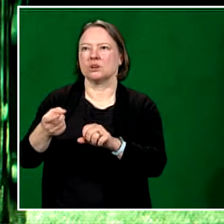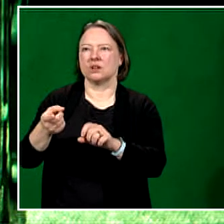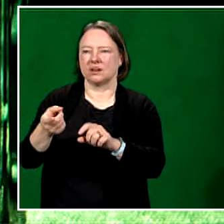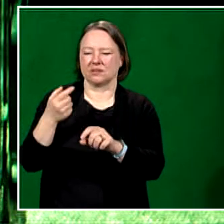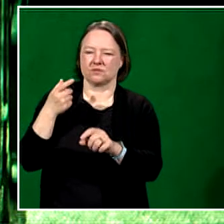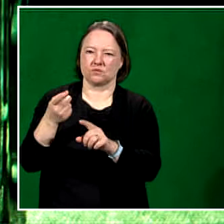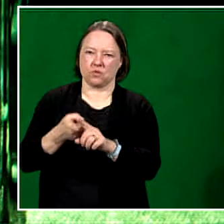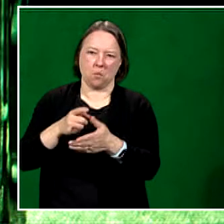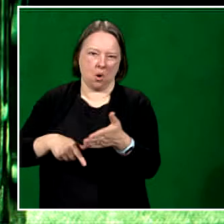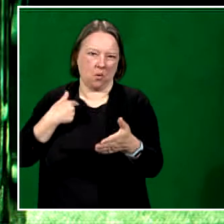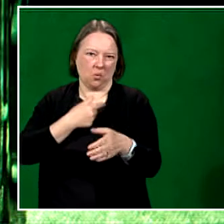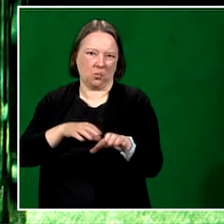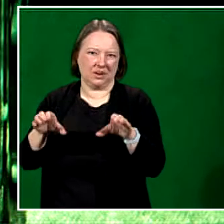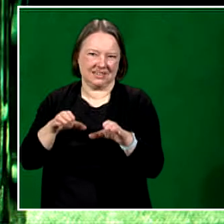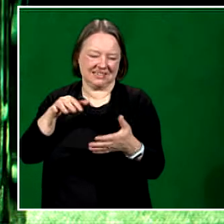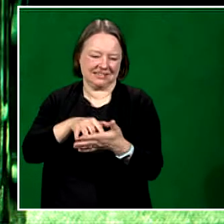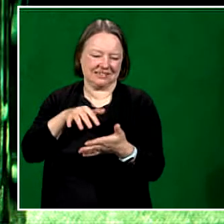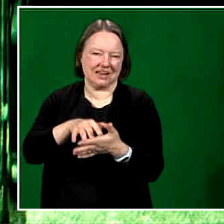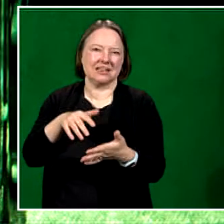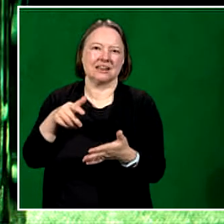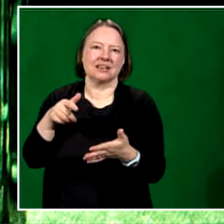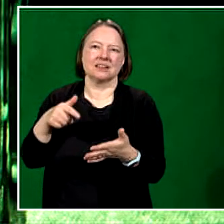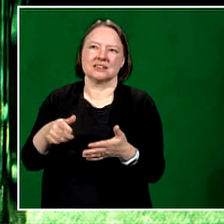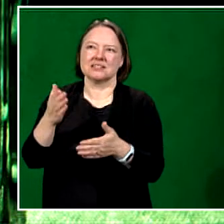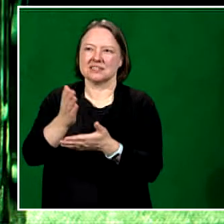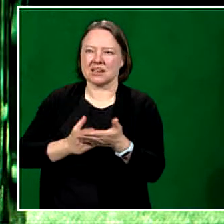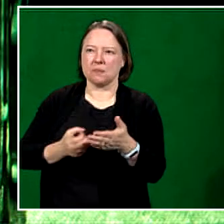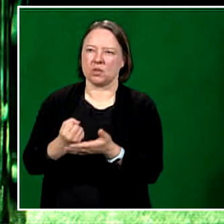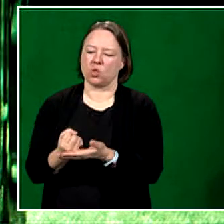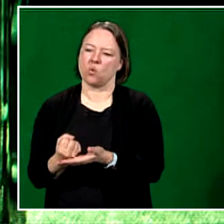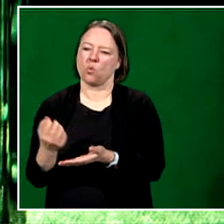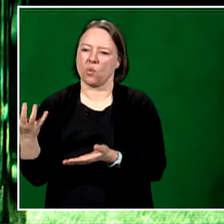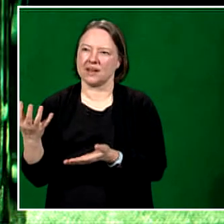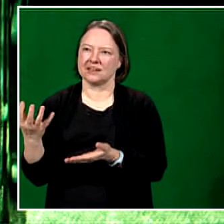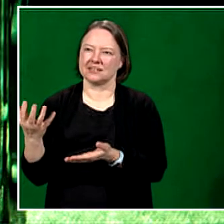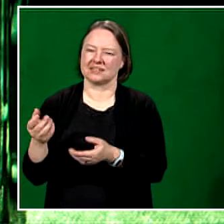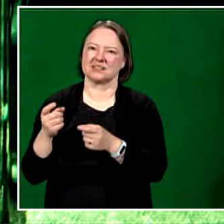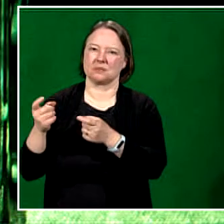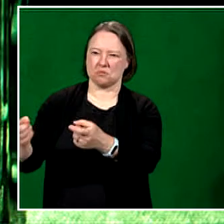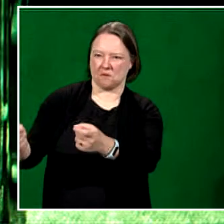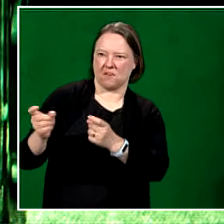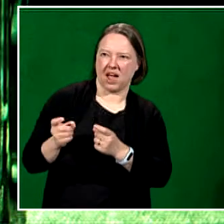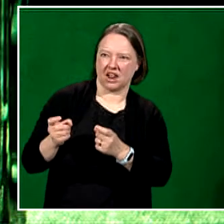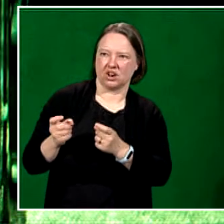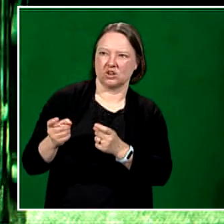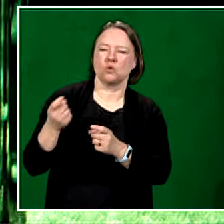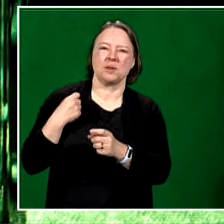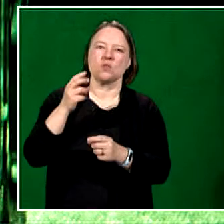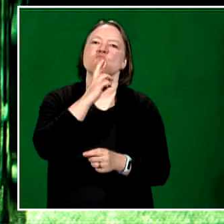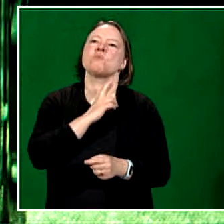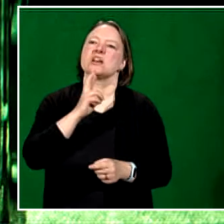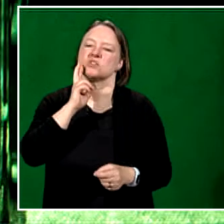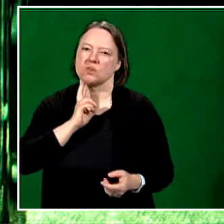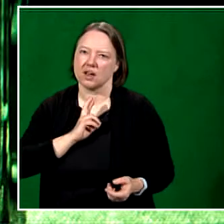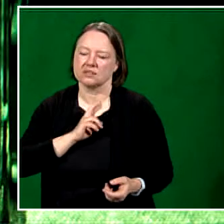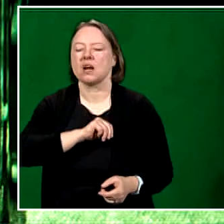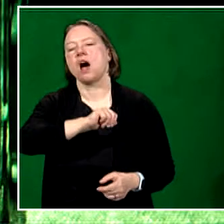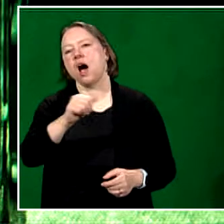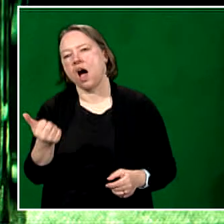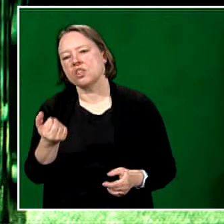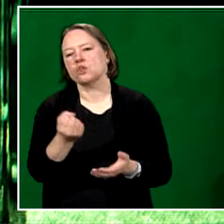did, since some of the waste providers are going to be restaurants and others are going to